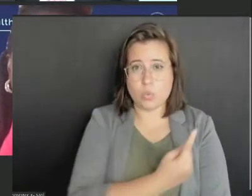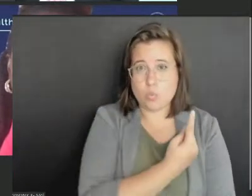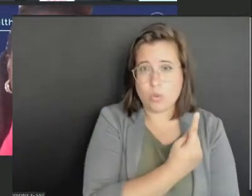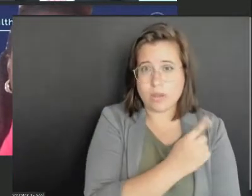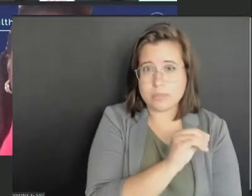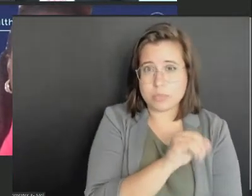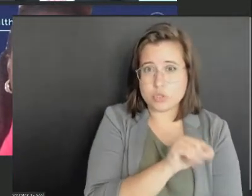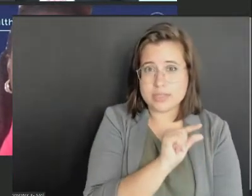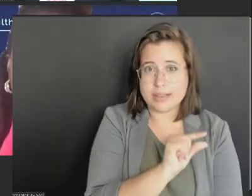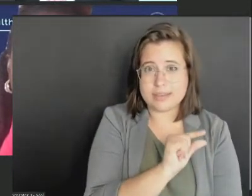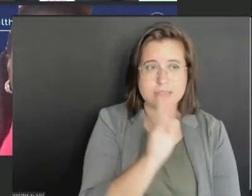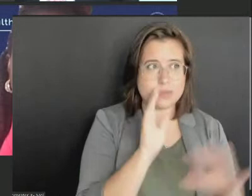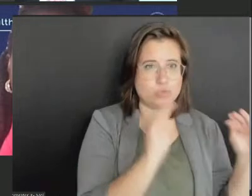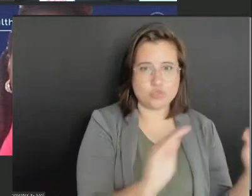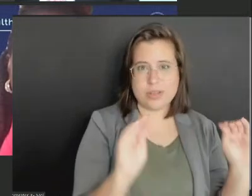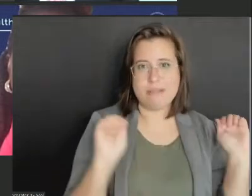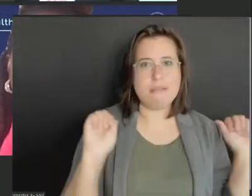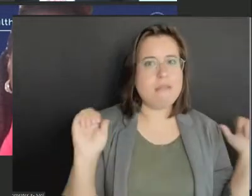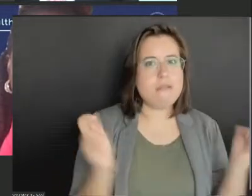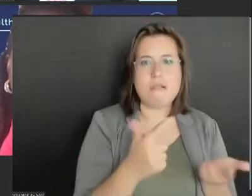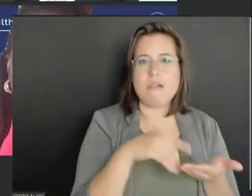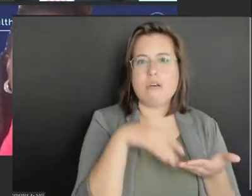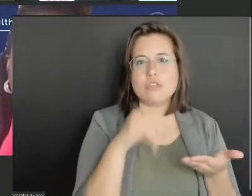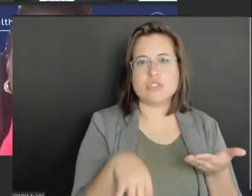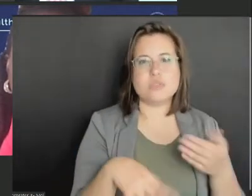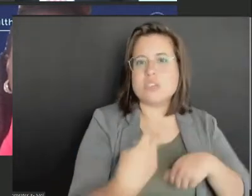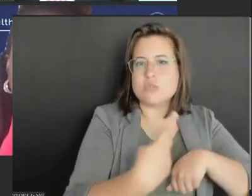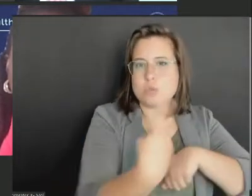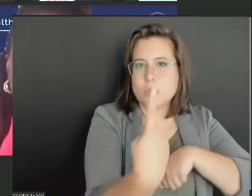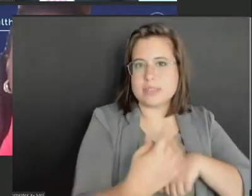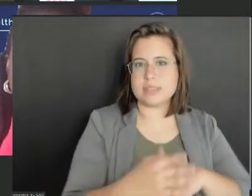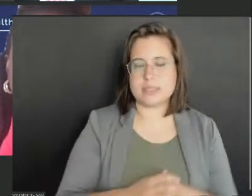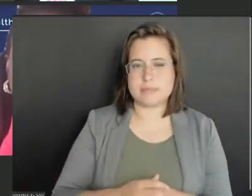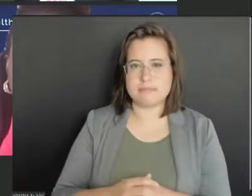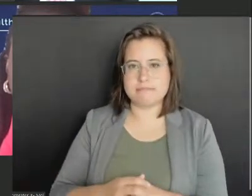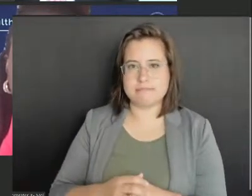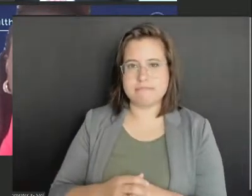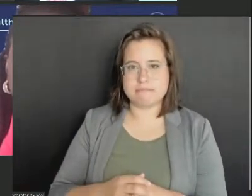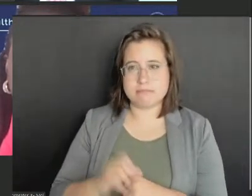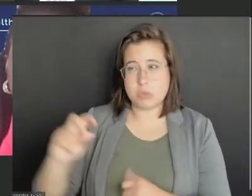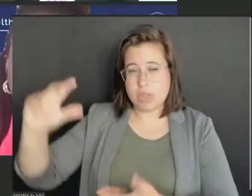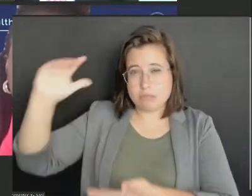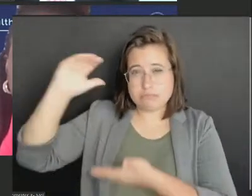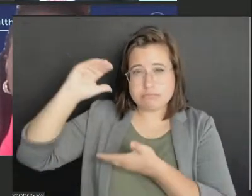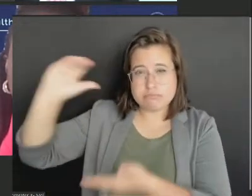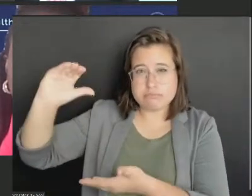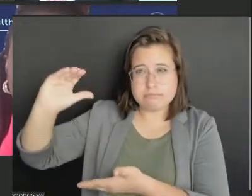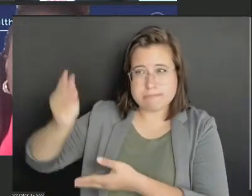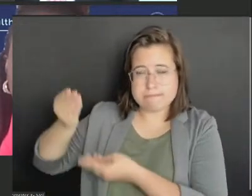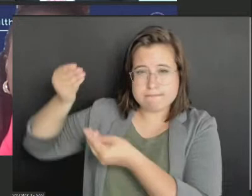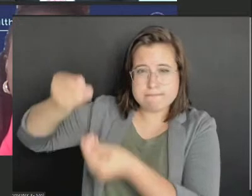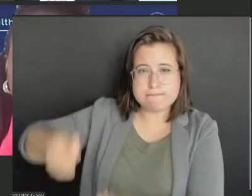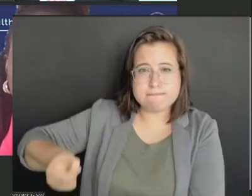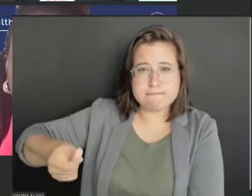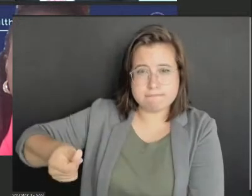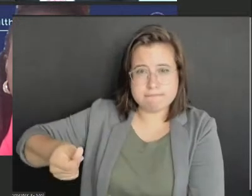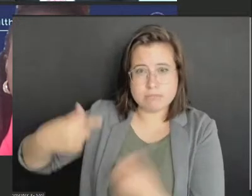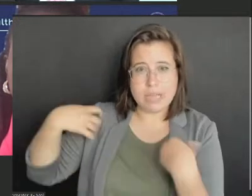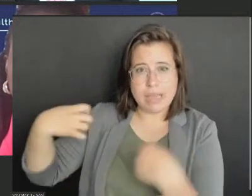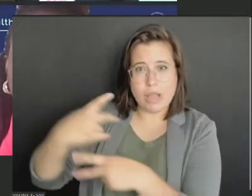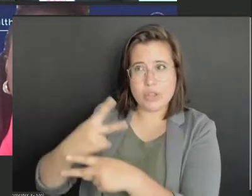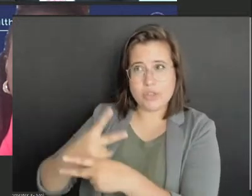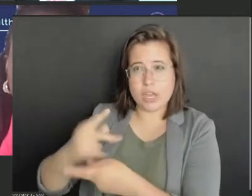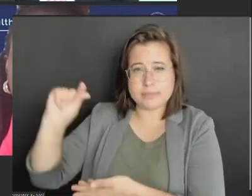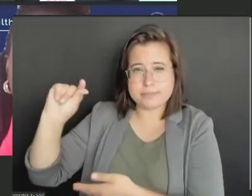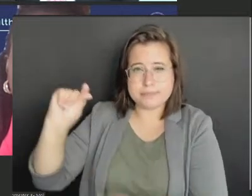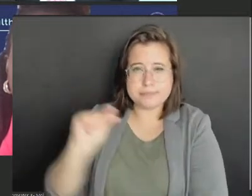students currently enrolled twice over. So if we just took a little bit of the money we spend on healthcare and redirected to public health and training